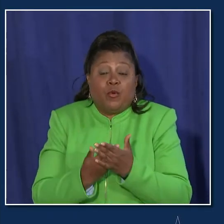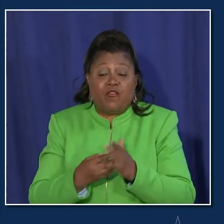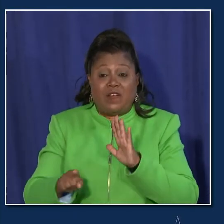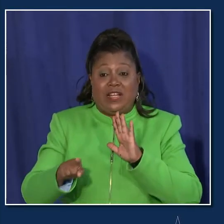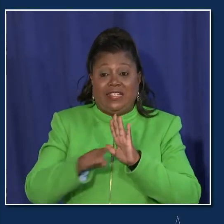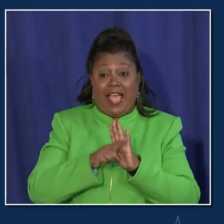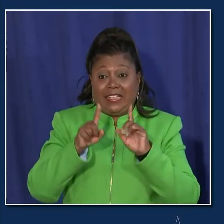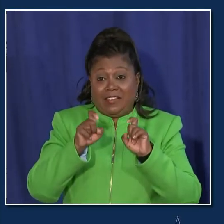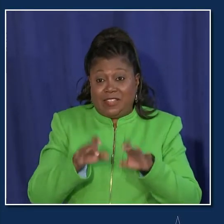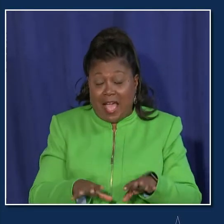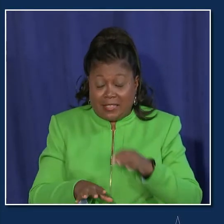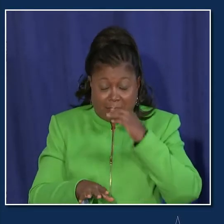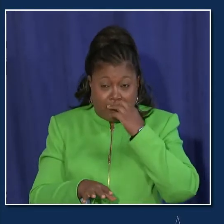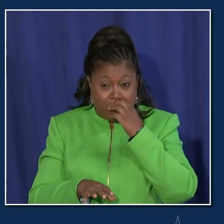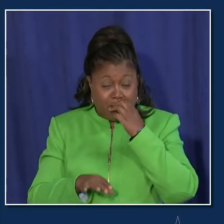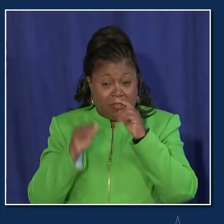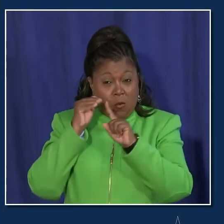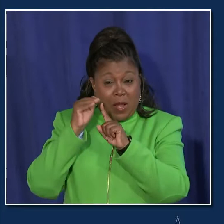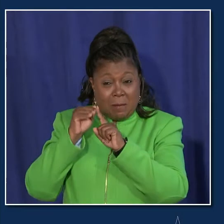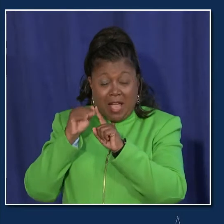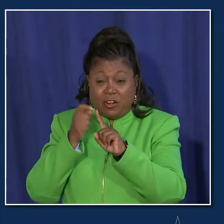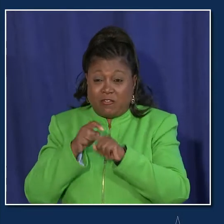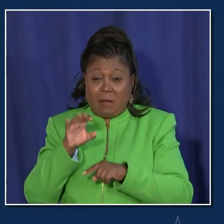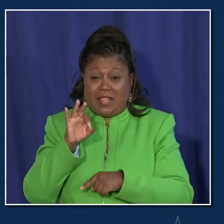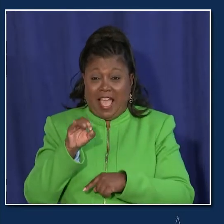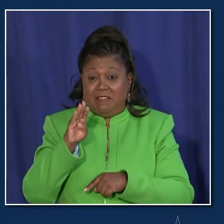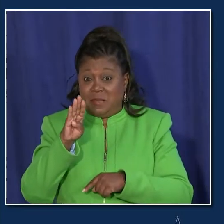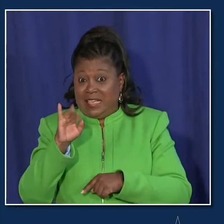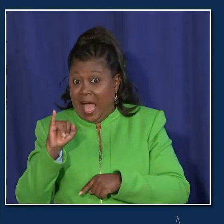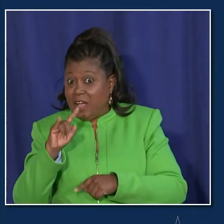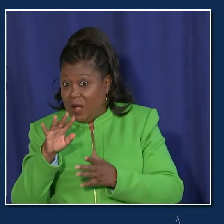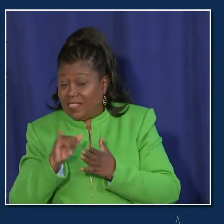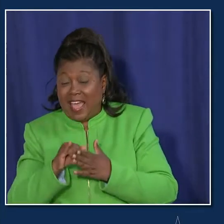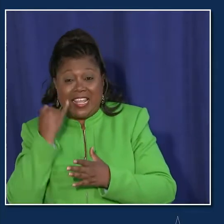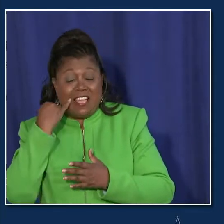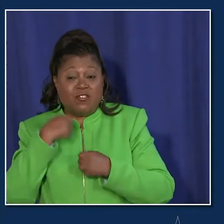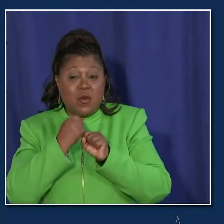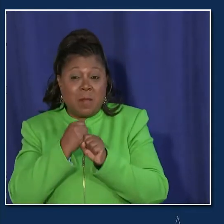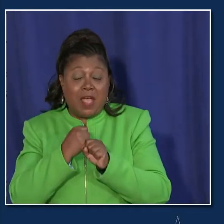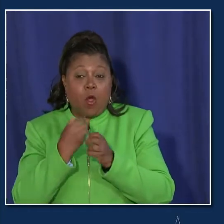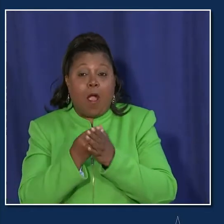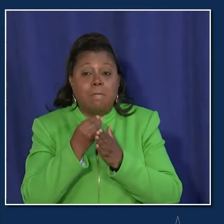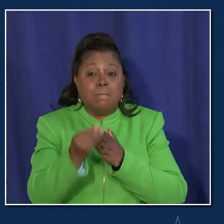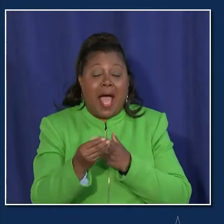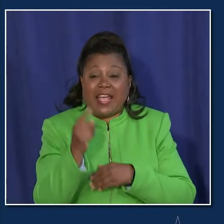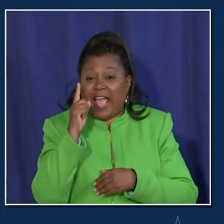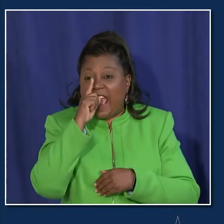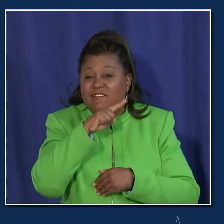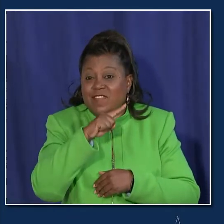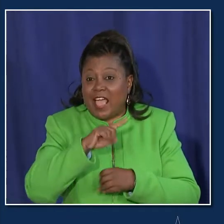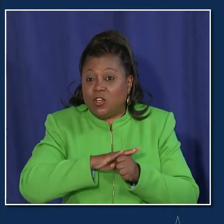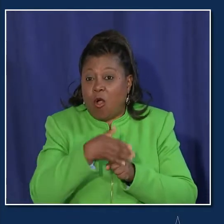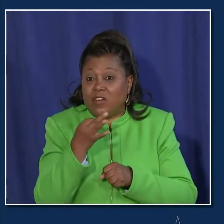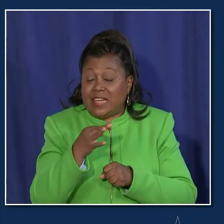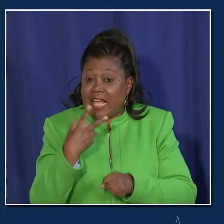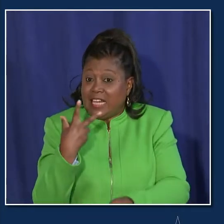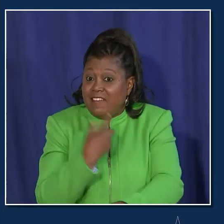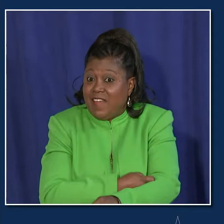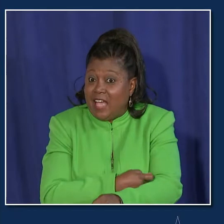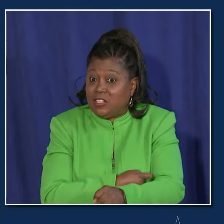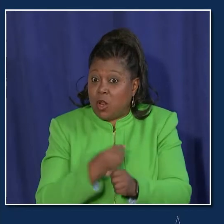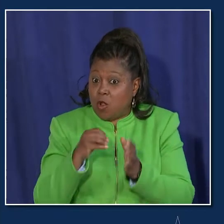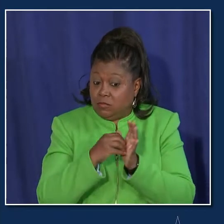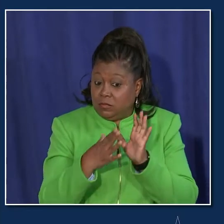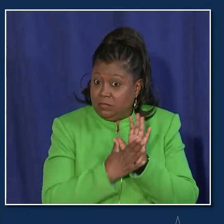negative test. Reminder actually from the FBI on this, that if you make or buy a fake COVID-19 vaccination